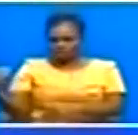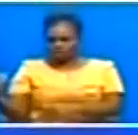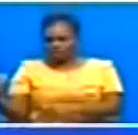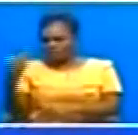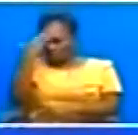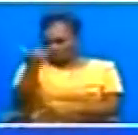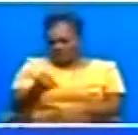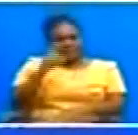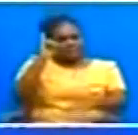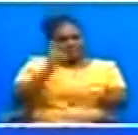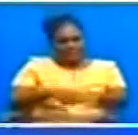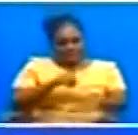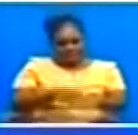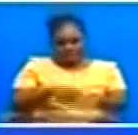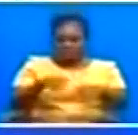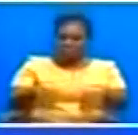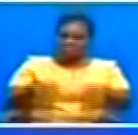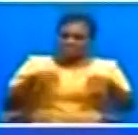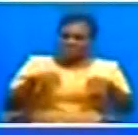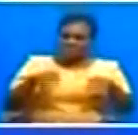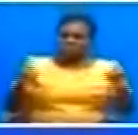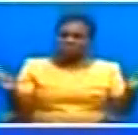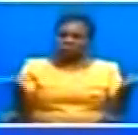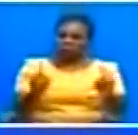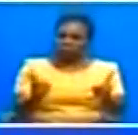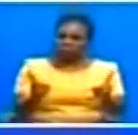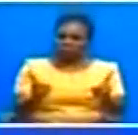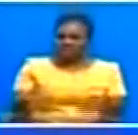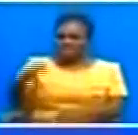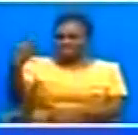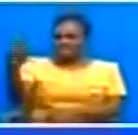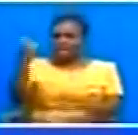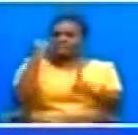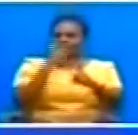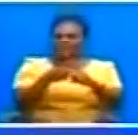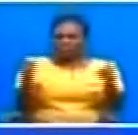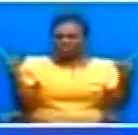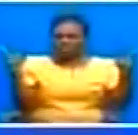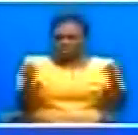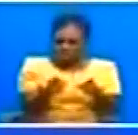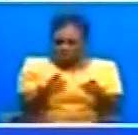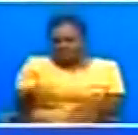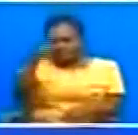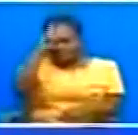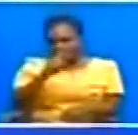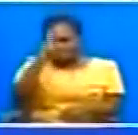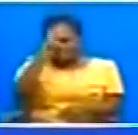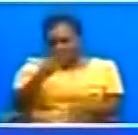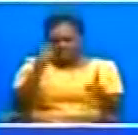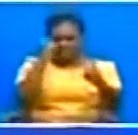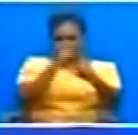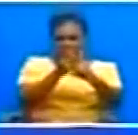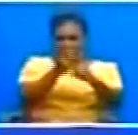all, time, he says, waits for no man. Third term is the shortest and most critical term, they tell